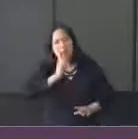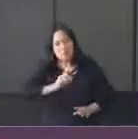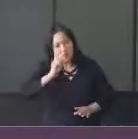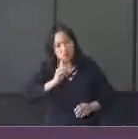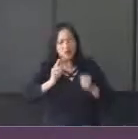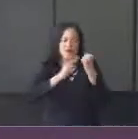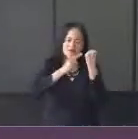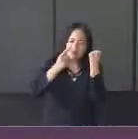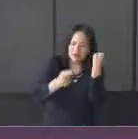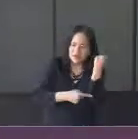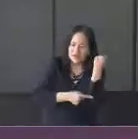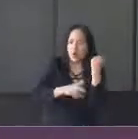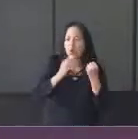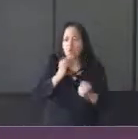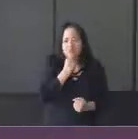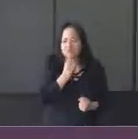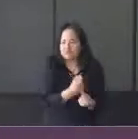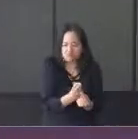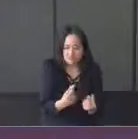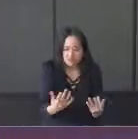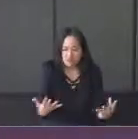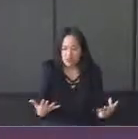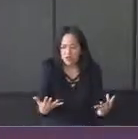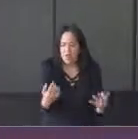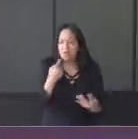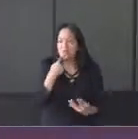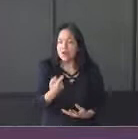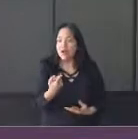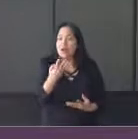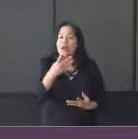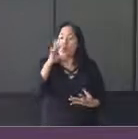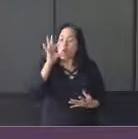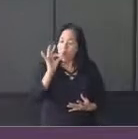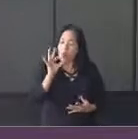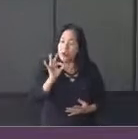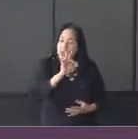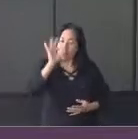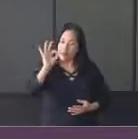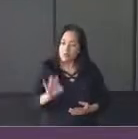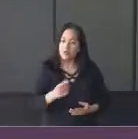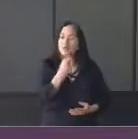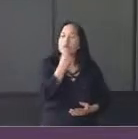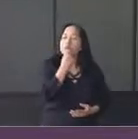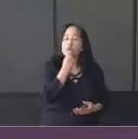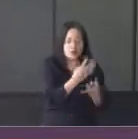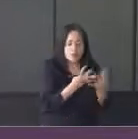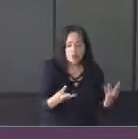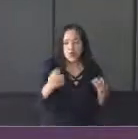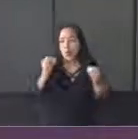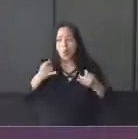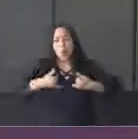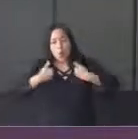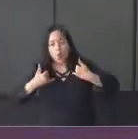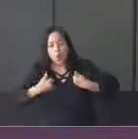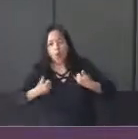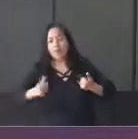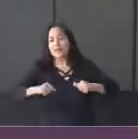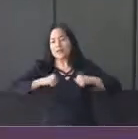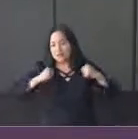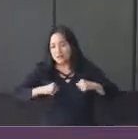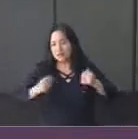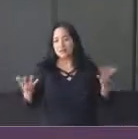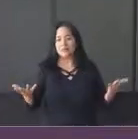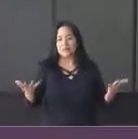pregnant women, minors in this caravan. I was reading that 40% are boys, girls, and adolescents. That is, they are minors.